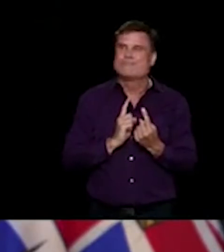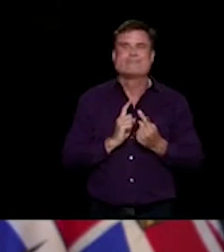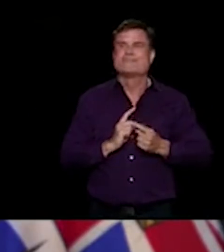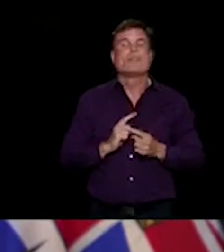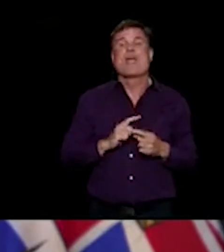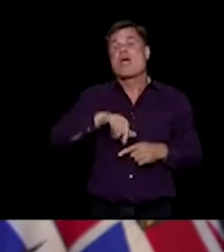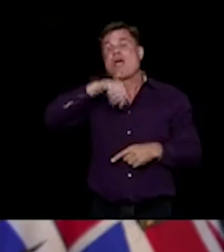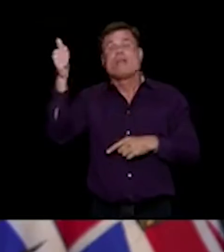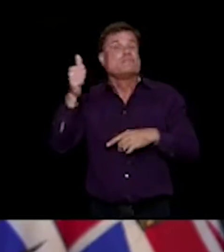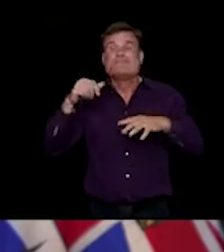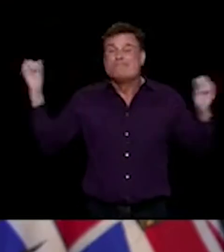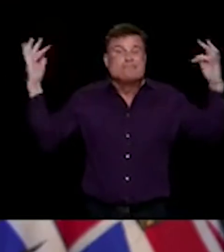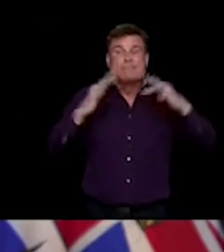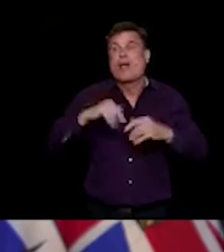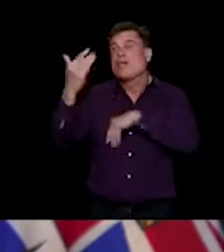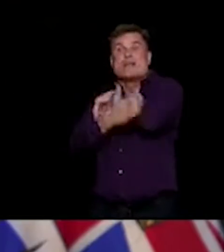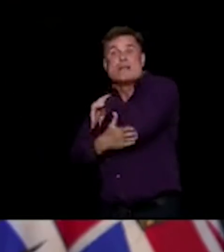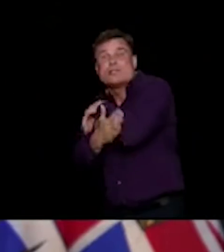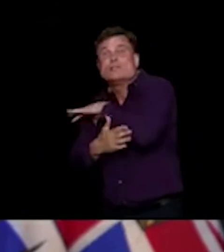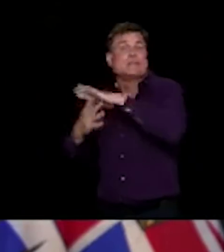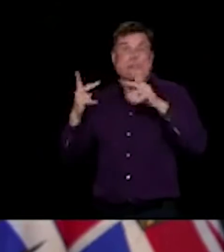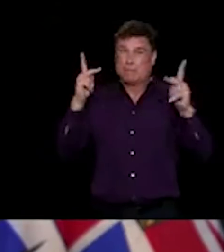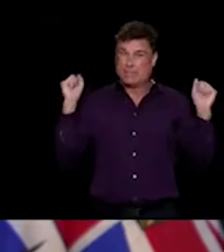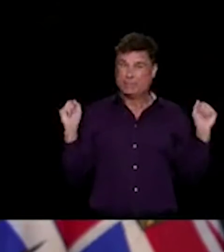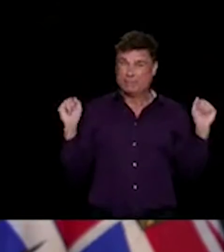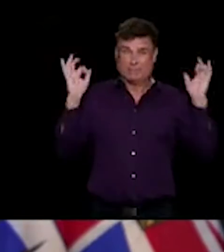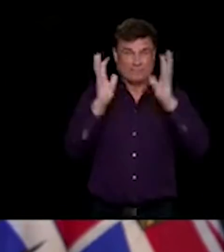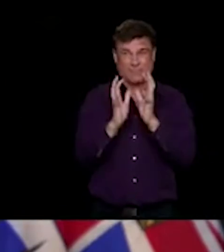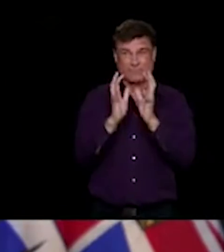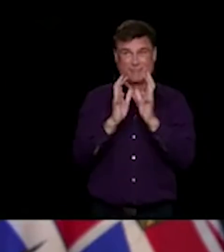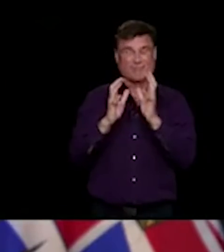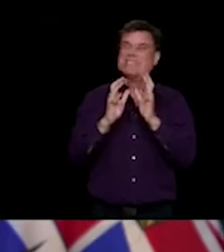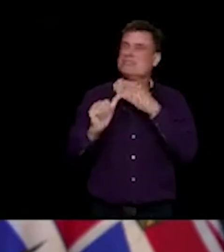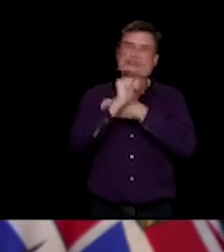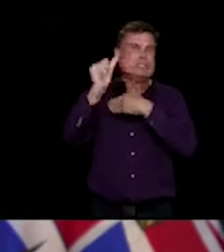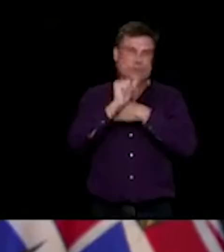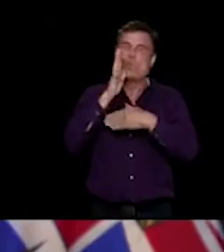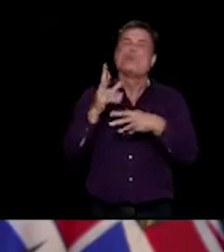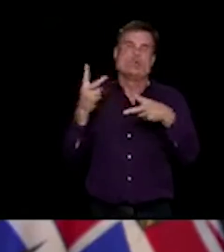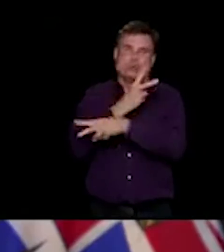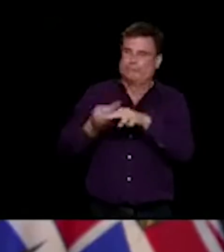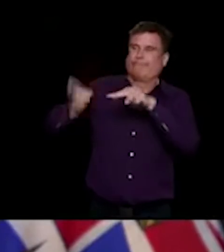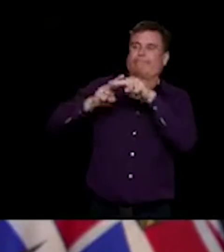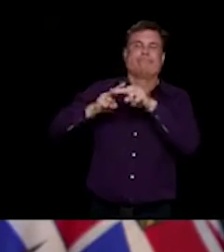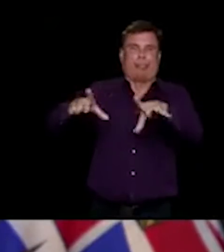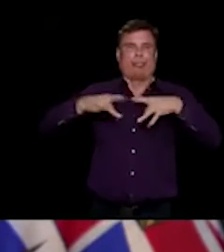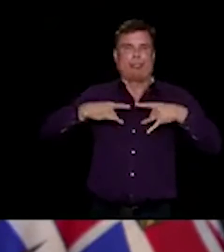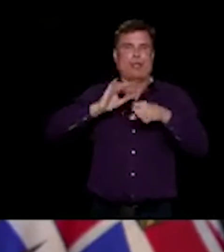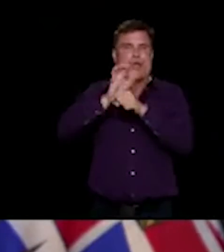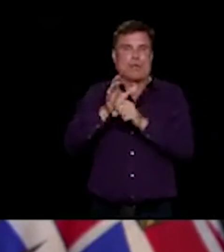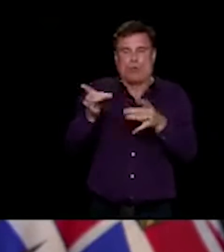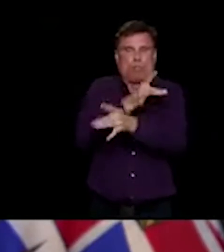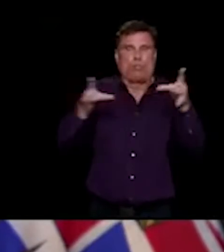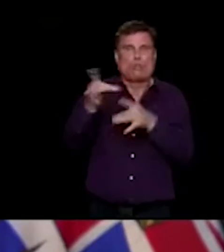We know that the potential for the virus to spread increases, and we've seen the impact of that. Thankfully, we have not had, to date,